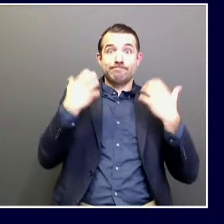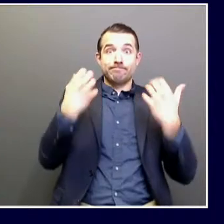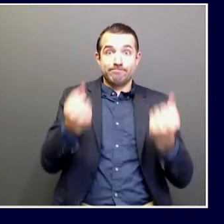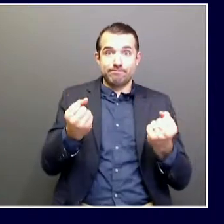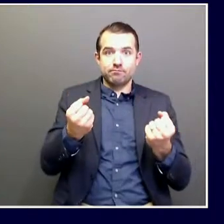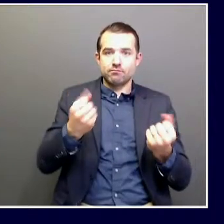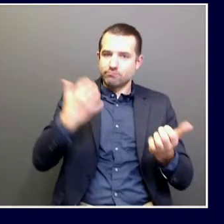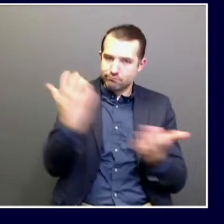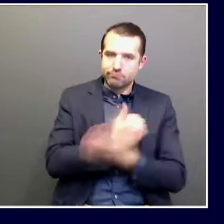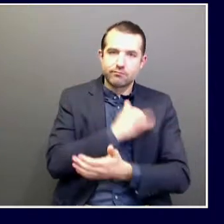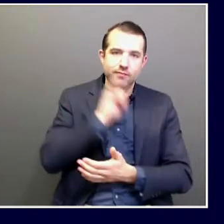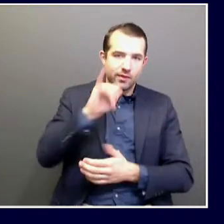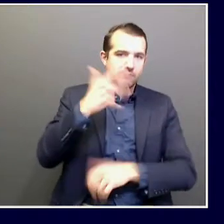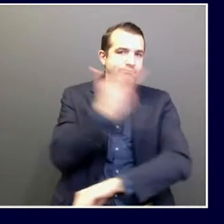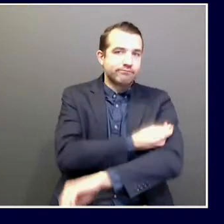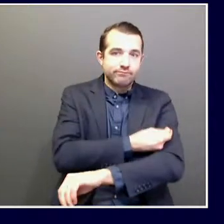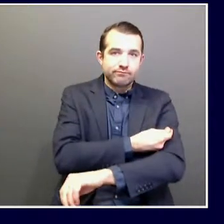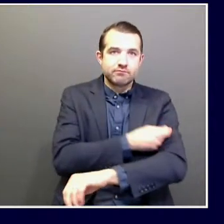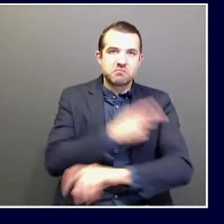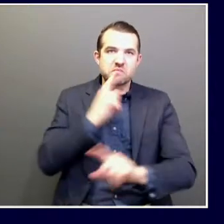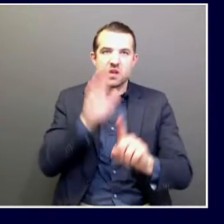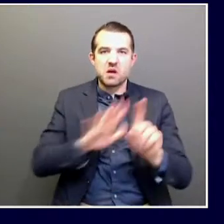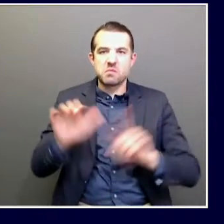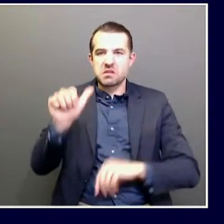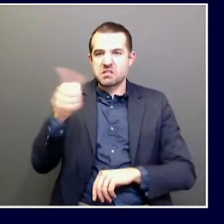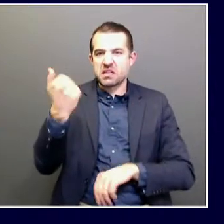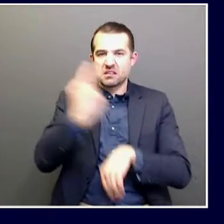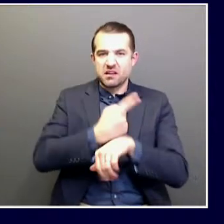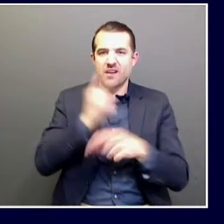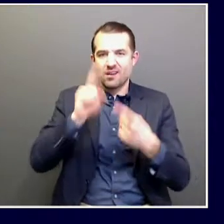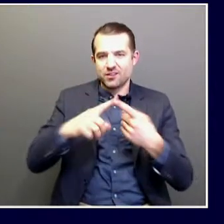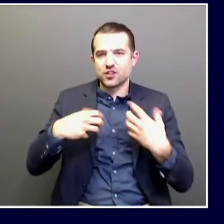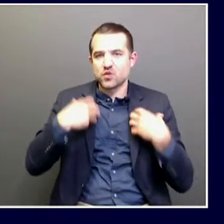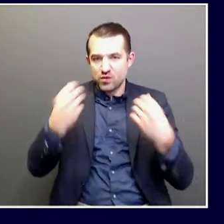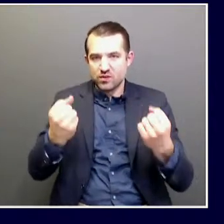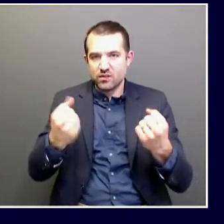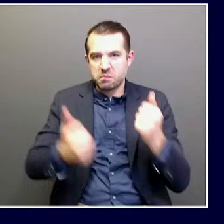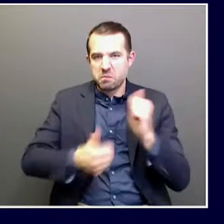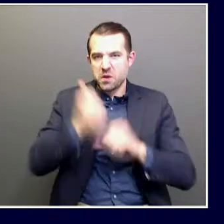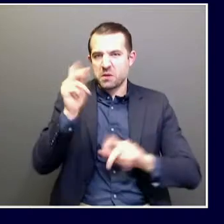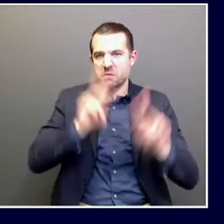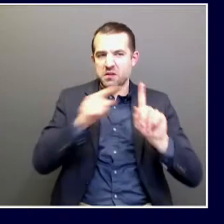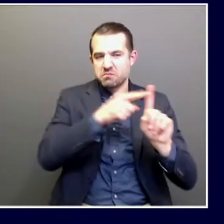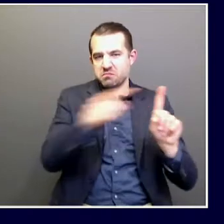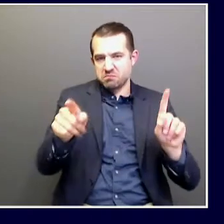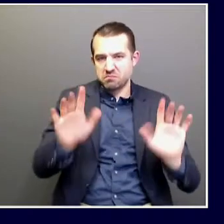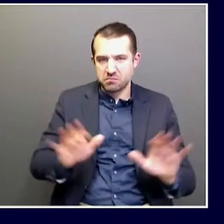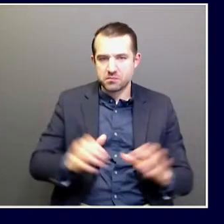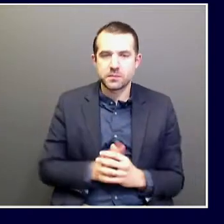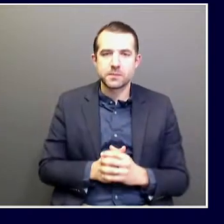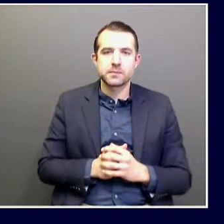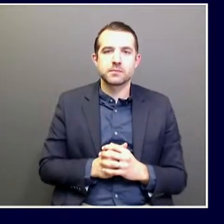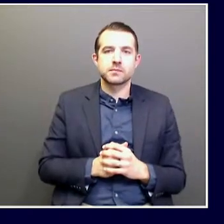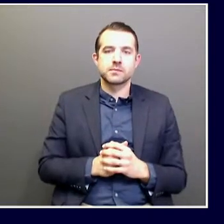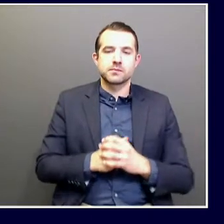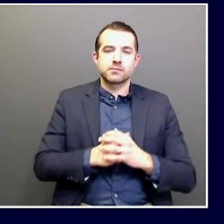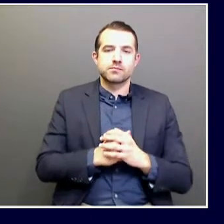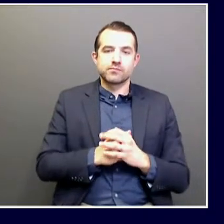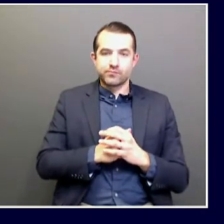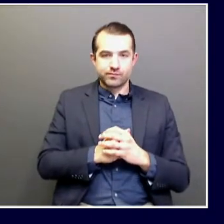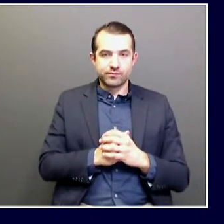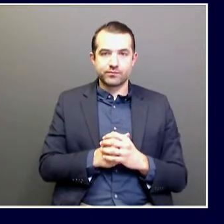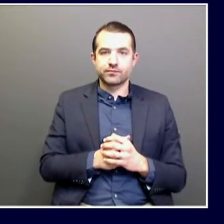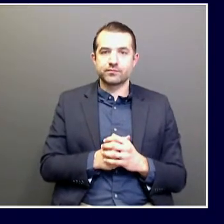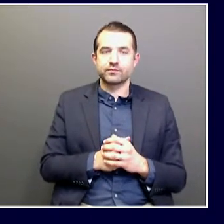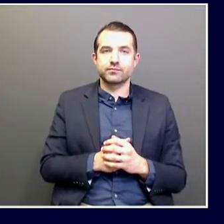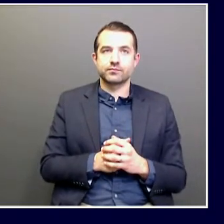that's about 10 days after you've started feeling your symptoms. Now, the reason we say that is it's not that there is an immunological